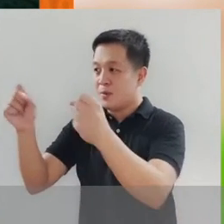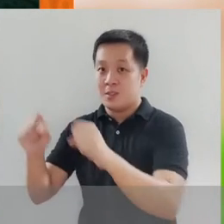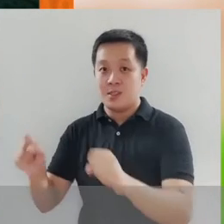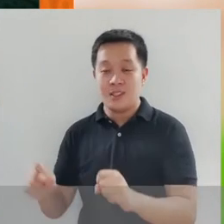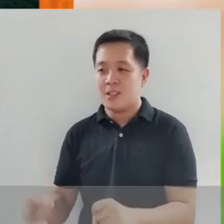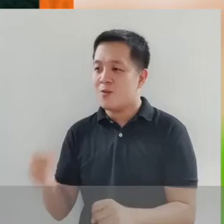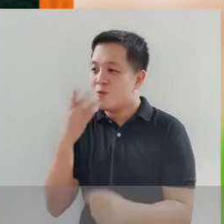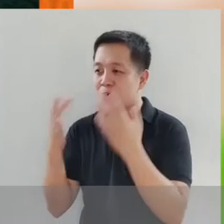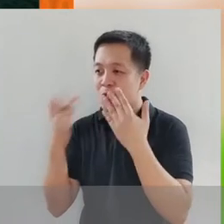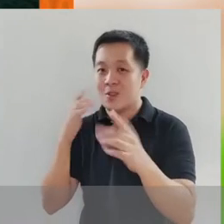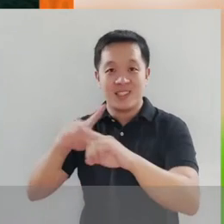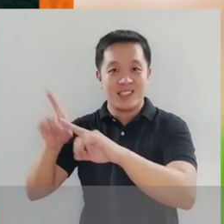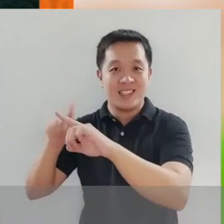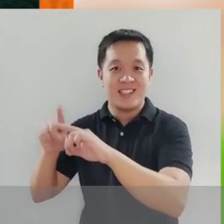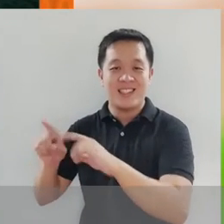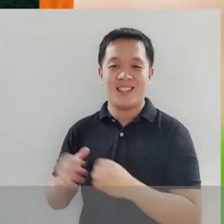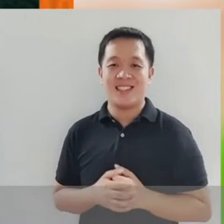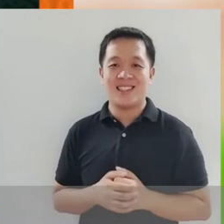and colors.